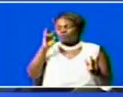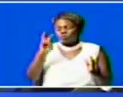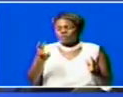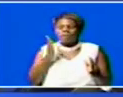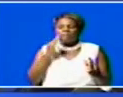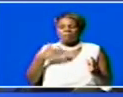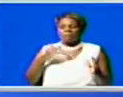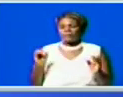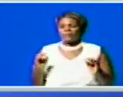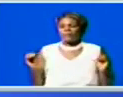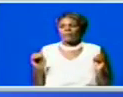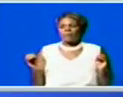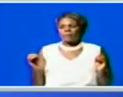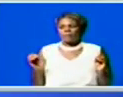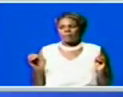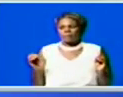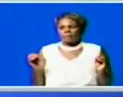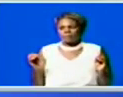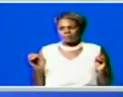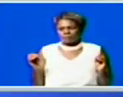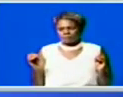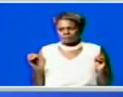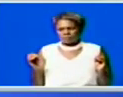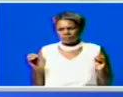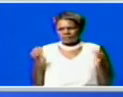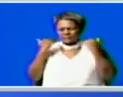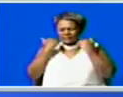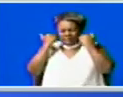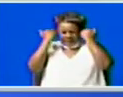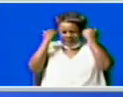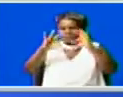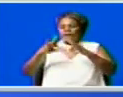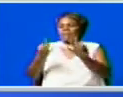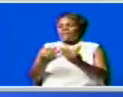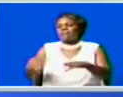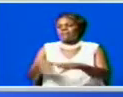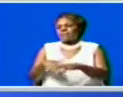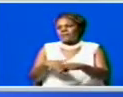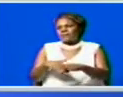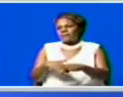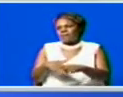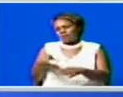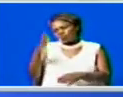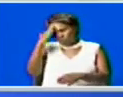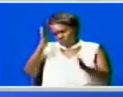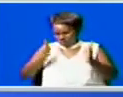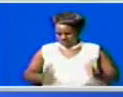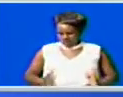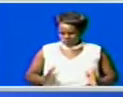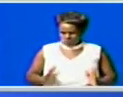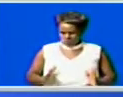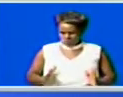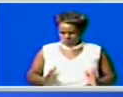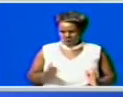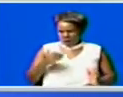down. For them, it was traumatizing also, to the extent that here you are